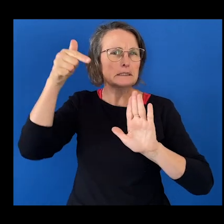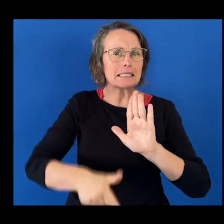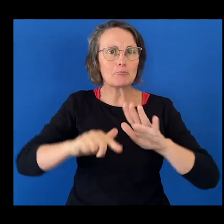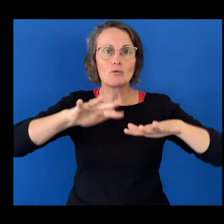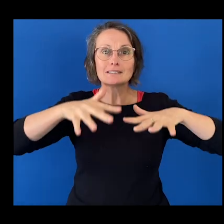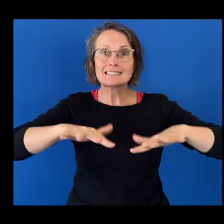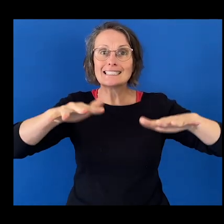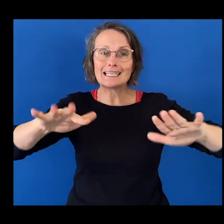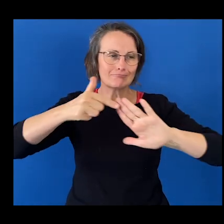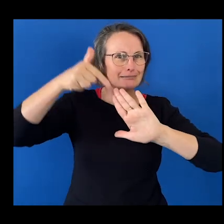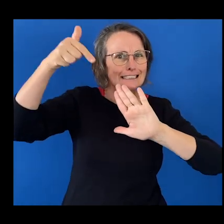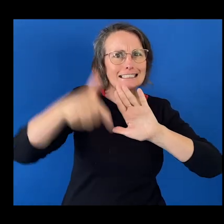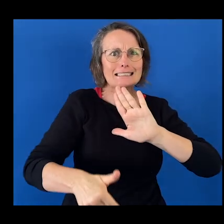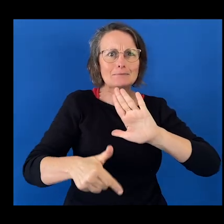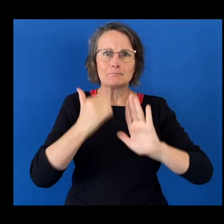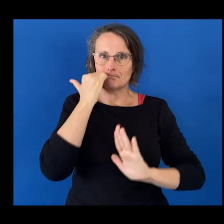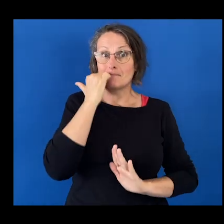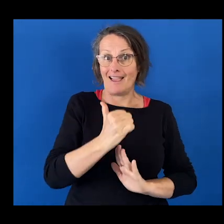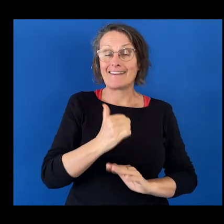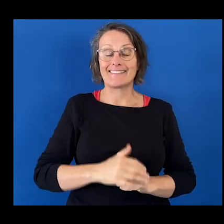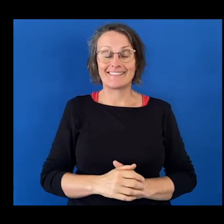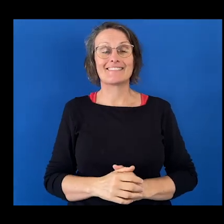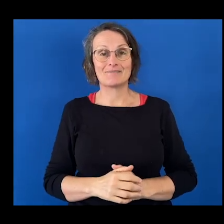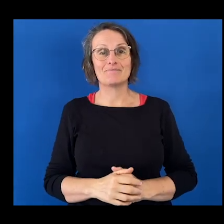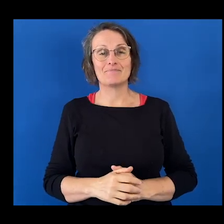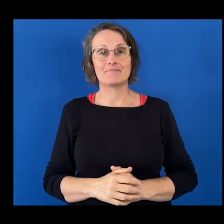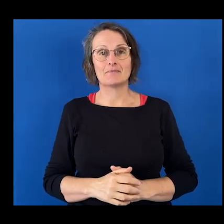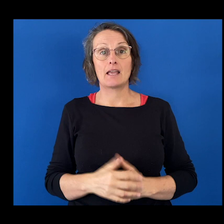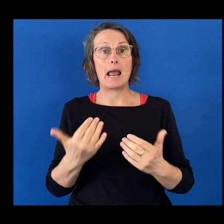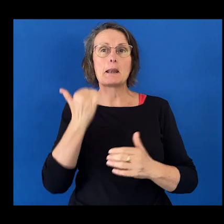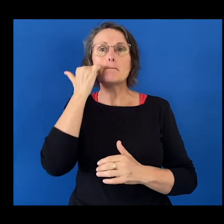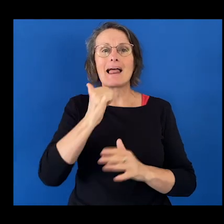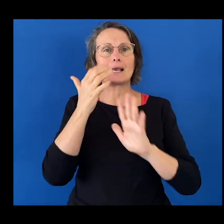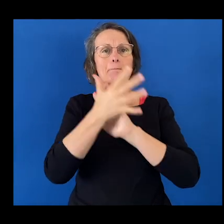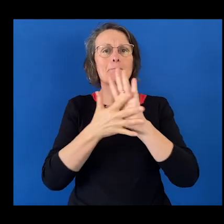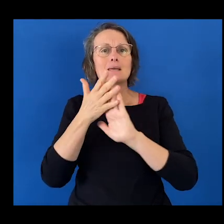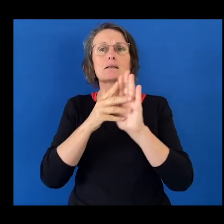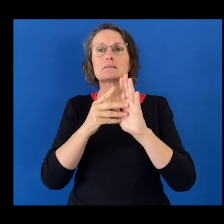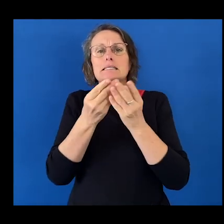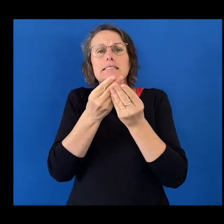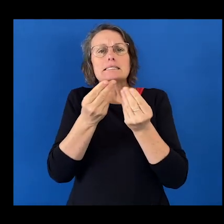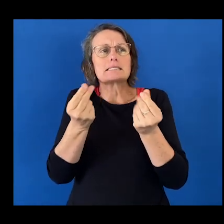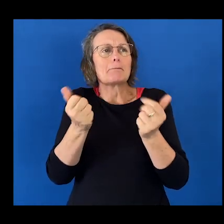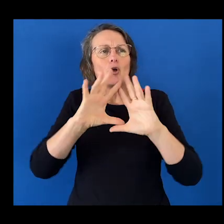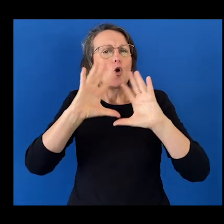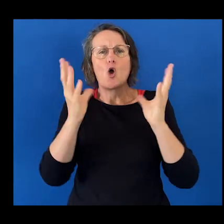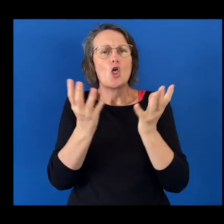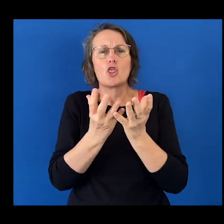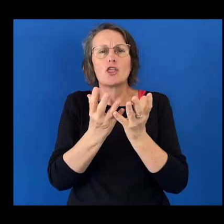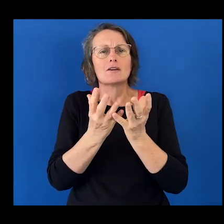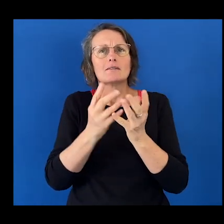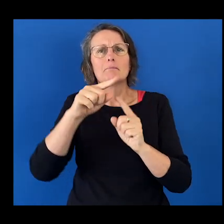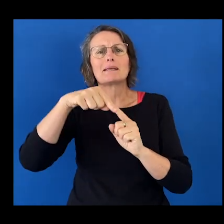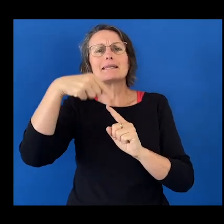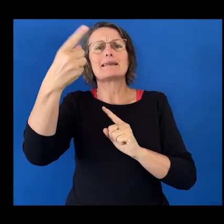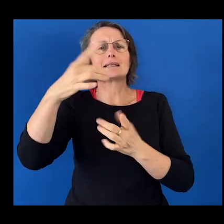ocean. It also represents that which is beyond our reach. It's the